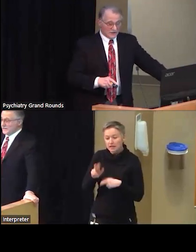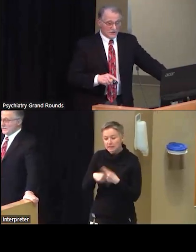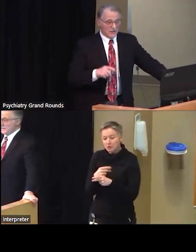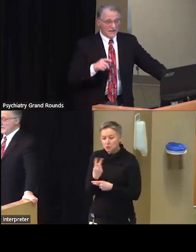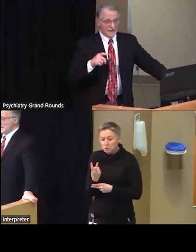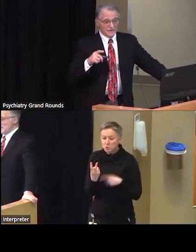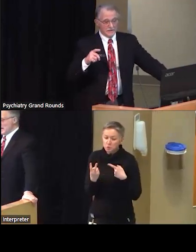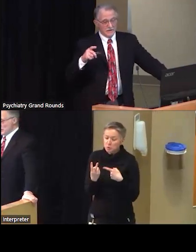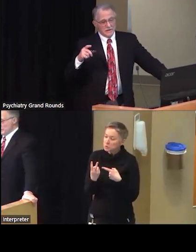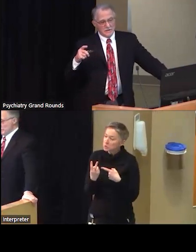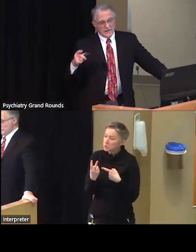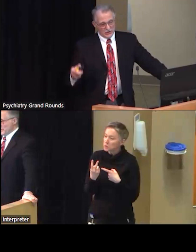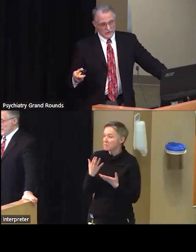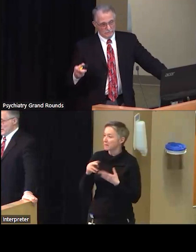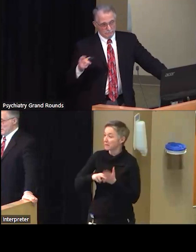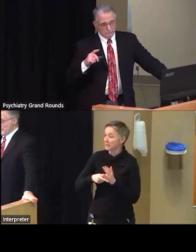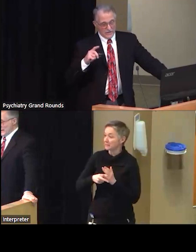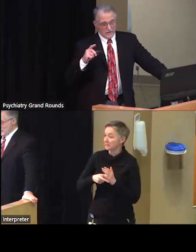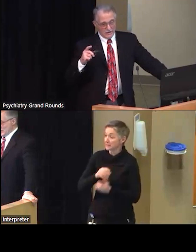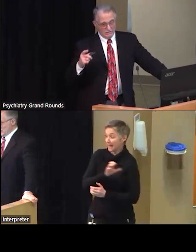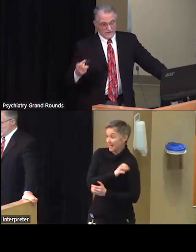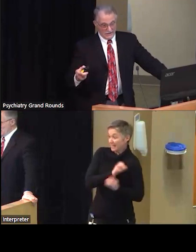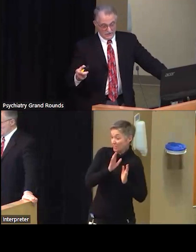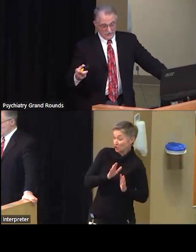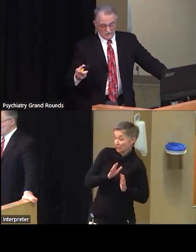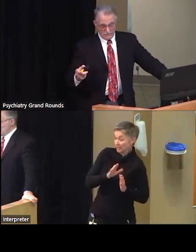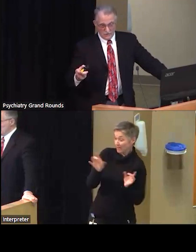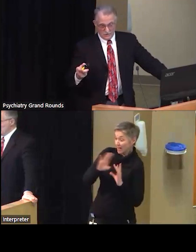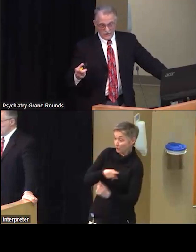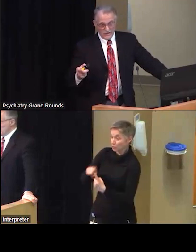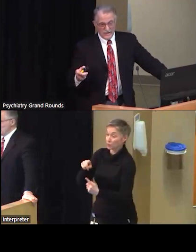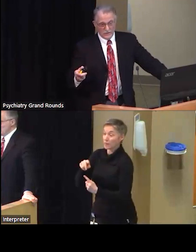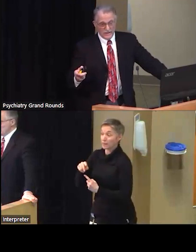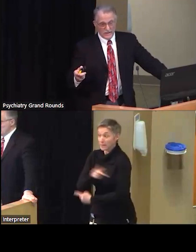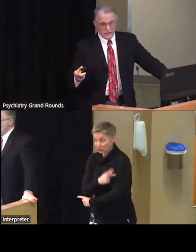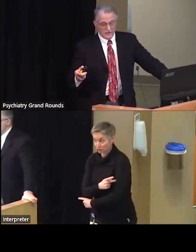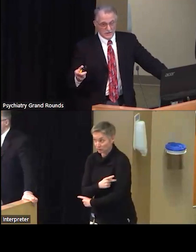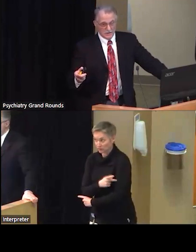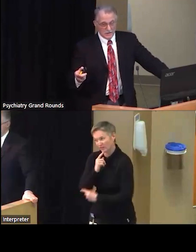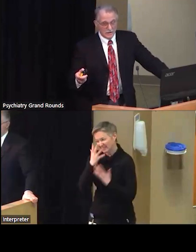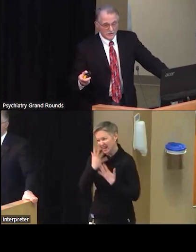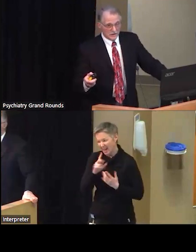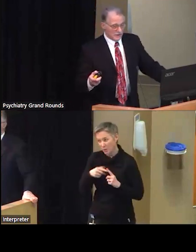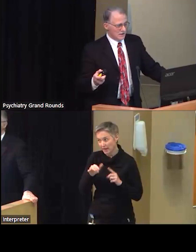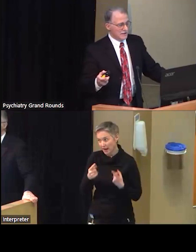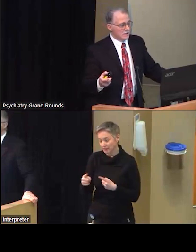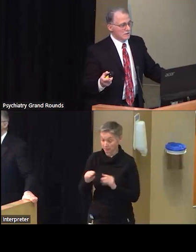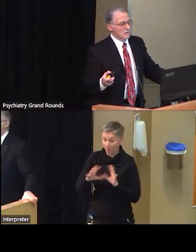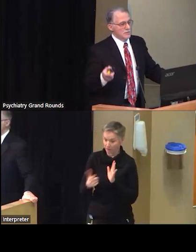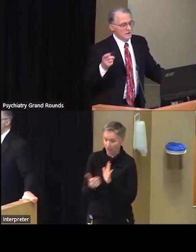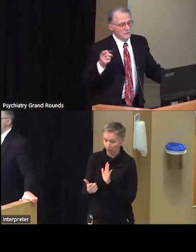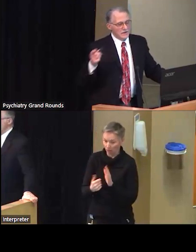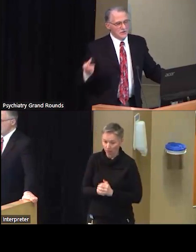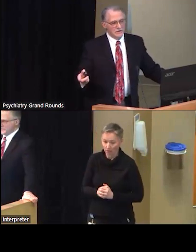could be clinician on patient violence, which is really sad when that happens and certainly